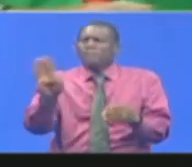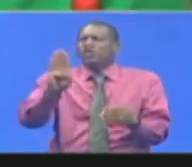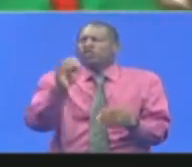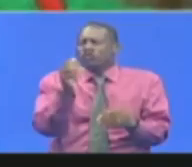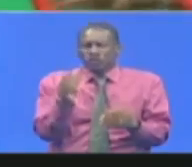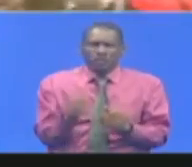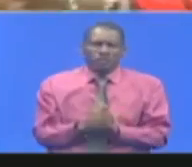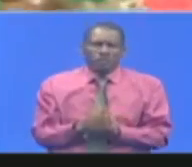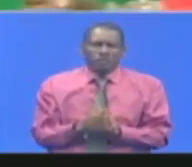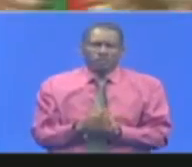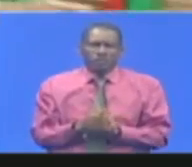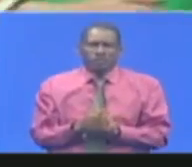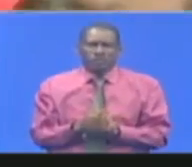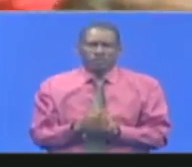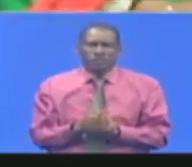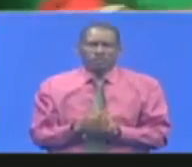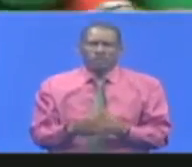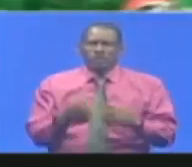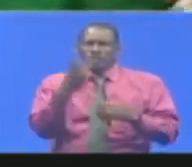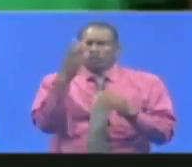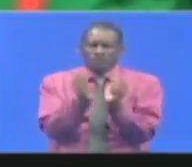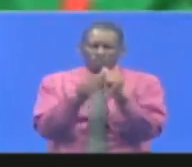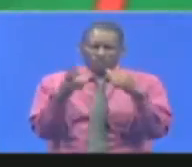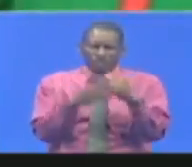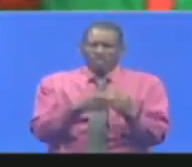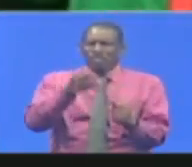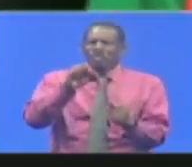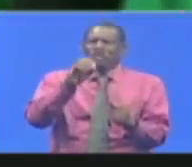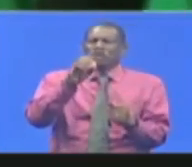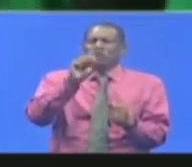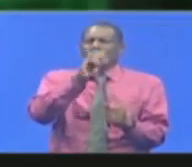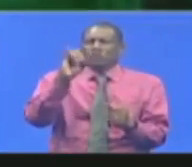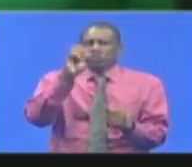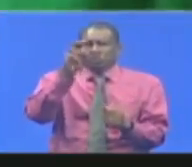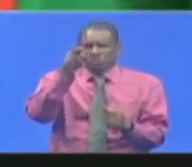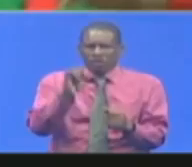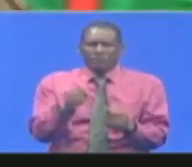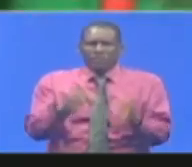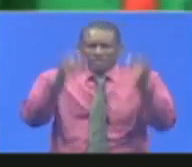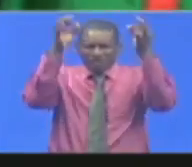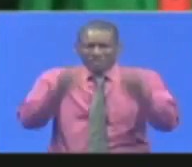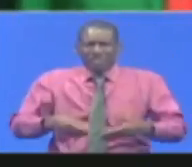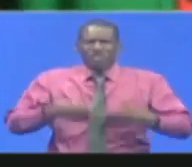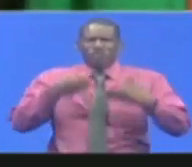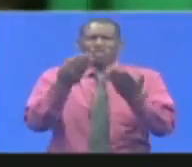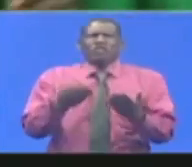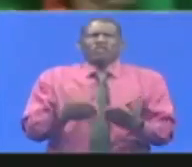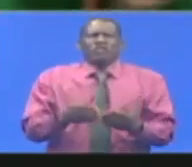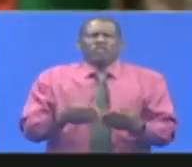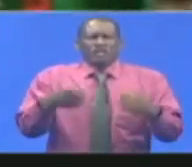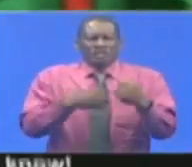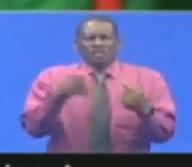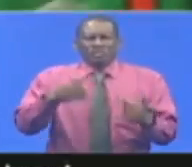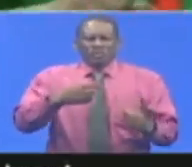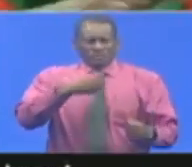shillings. In 2017, Sossion decided to grant Nzili a mandatory 6 month